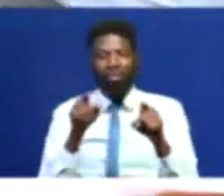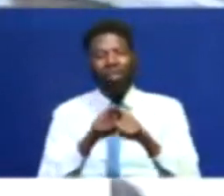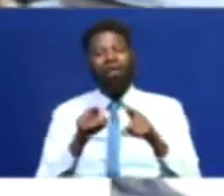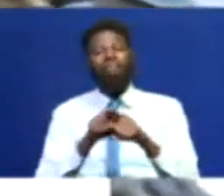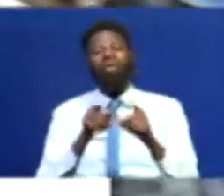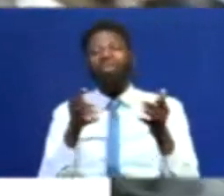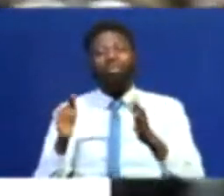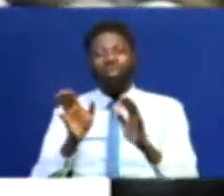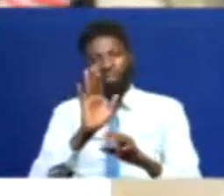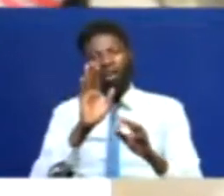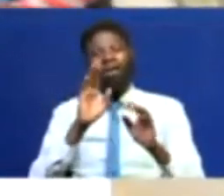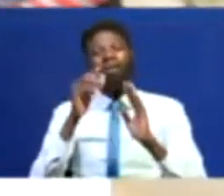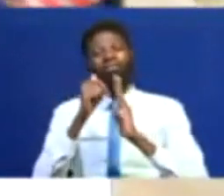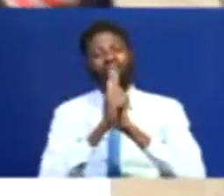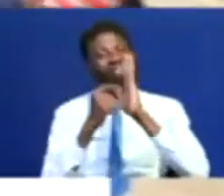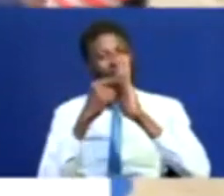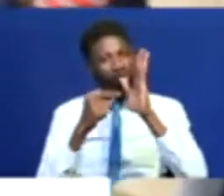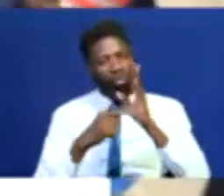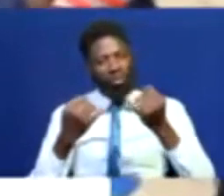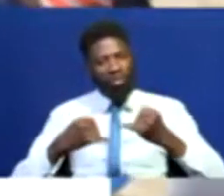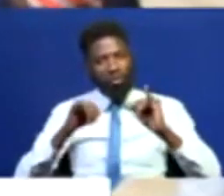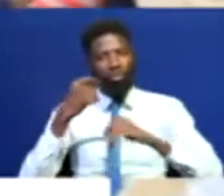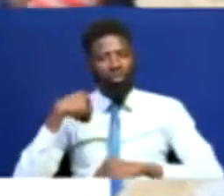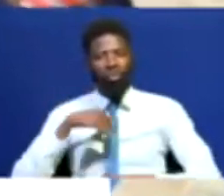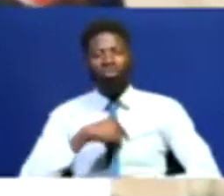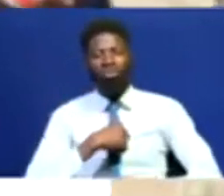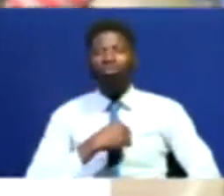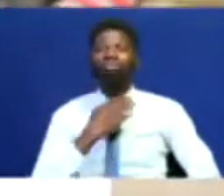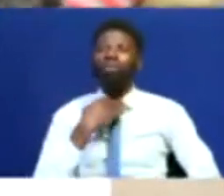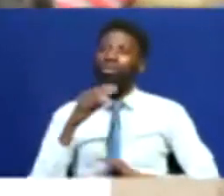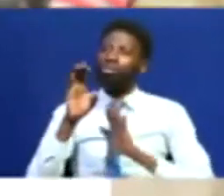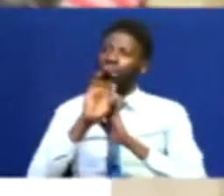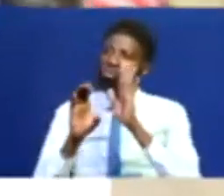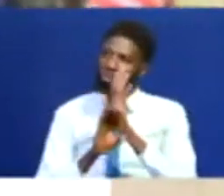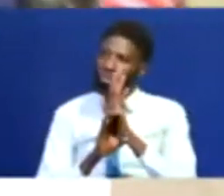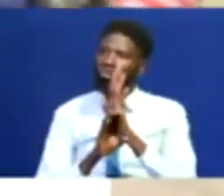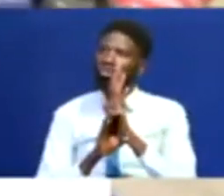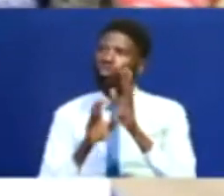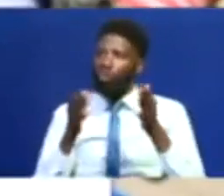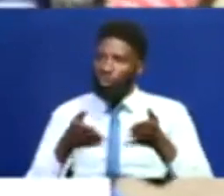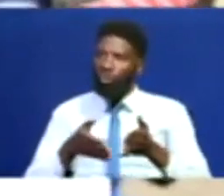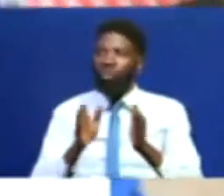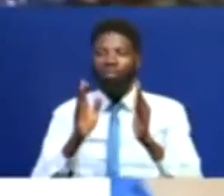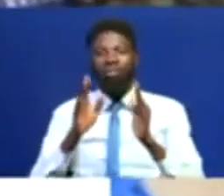manifesto. If you are seeking constitutional implementation against this government, move